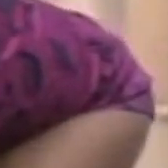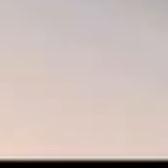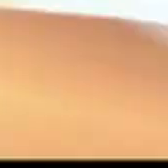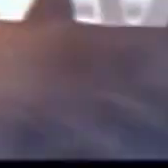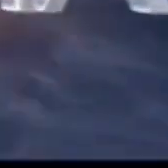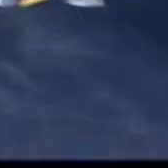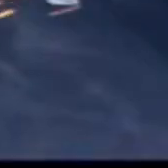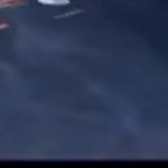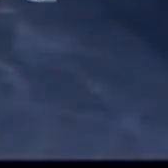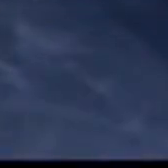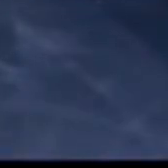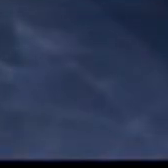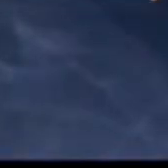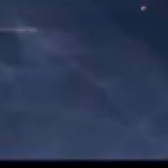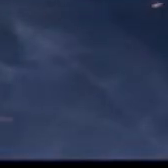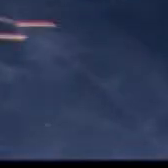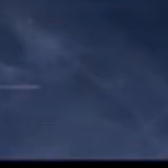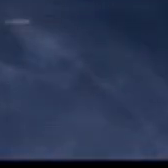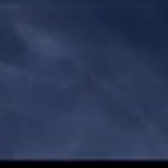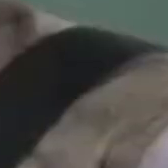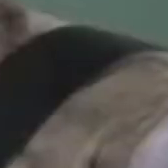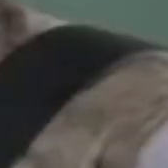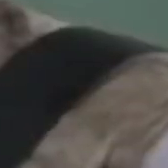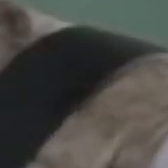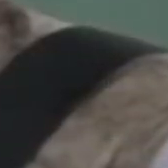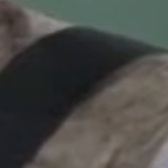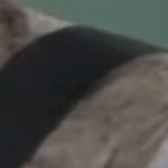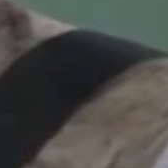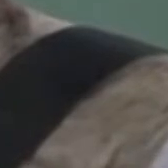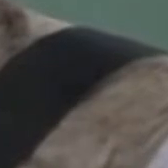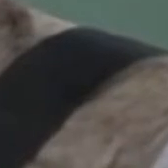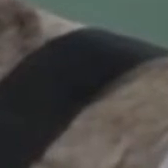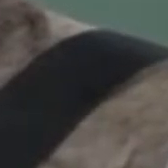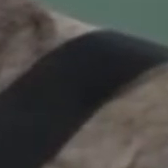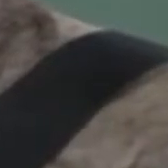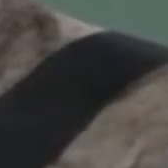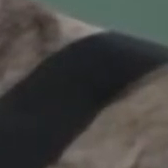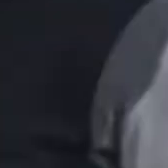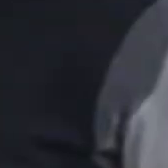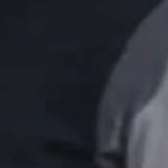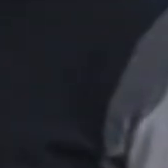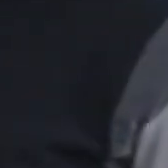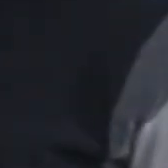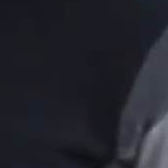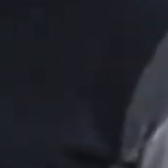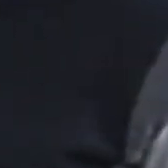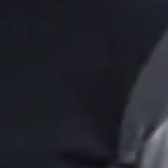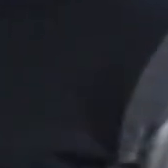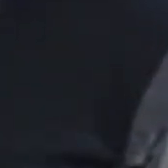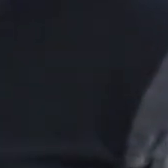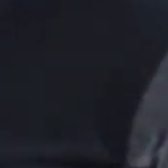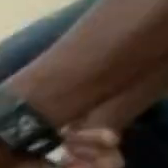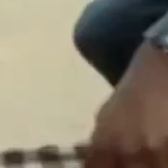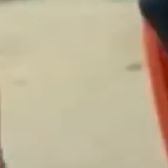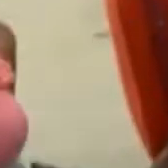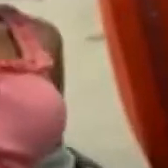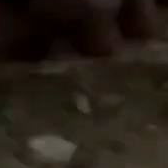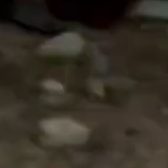nayo. Kona, Kenya's daily drama. Taina train ya tona muhimu sana kwa life yangu. Kwa hivyo vile mimi nafanya hapa ni